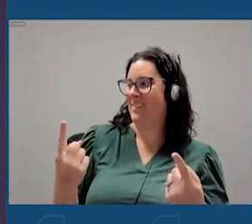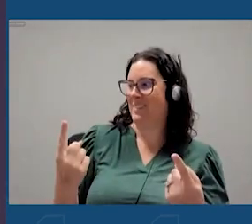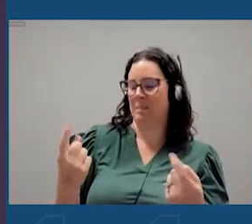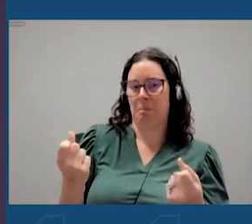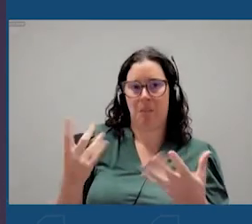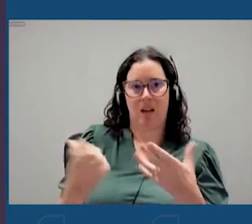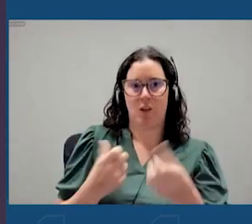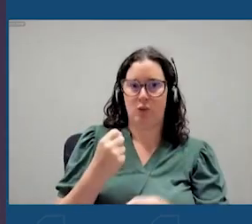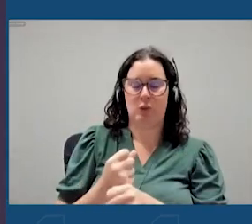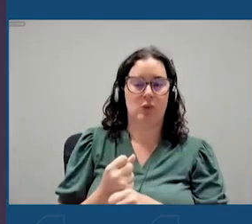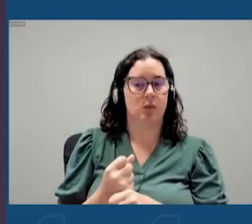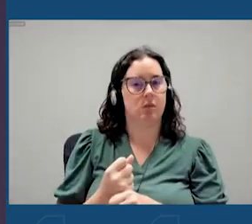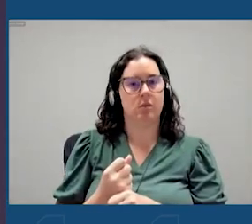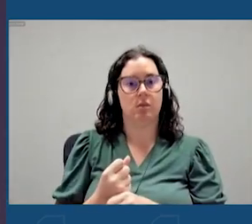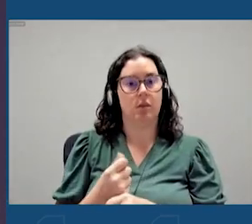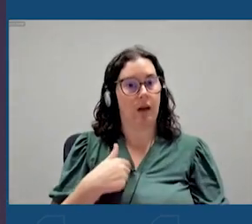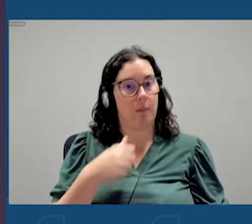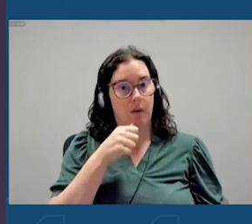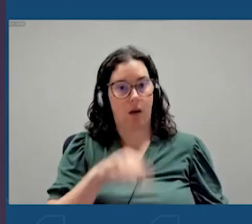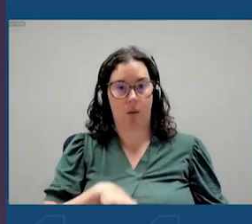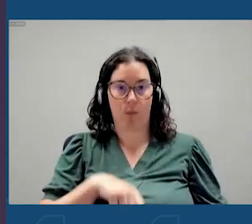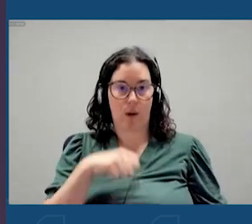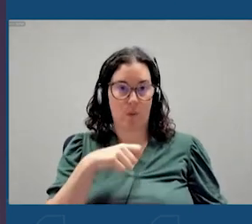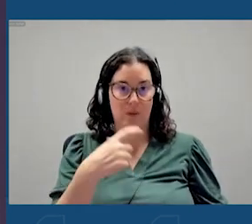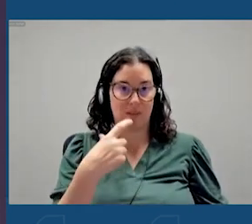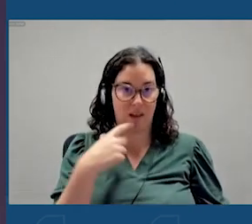And I'm not proud to say it was the highest number in the nation.